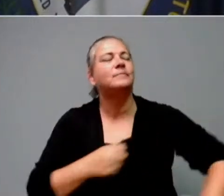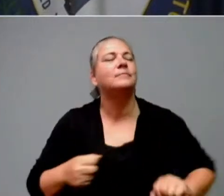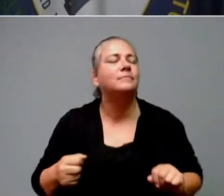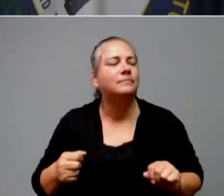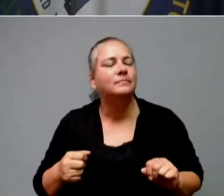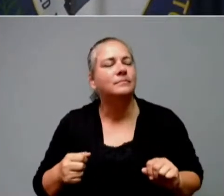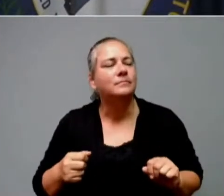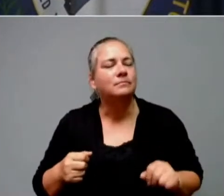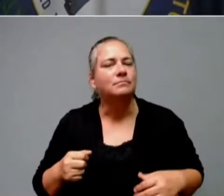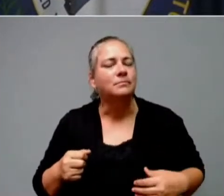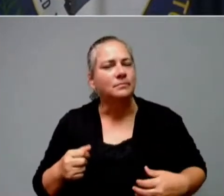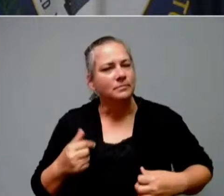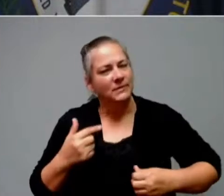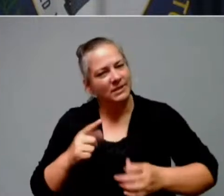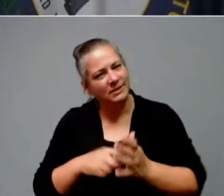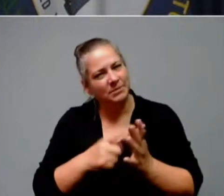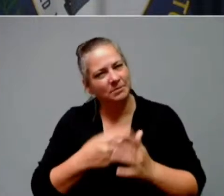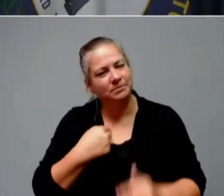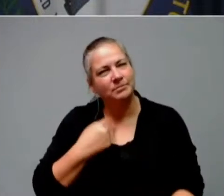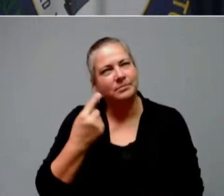I wonder at times that